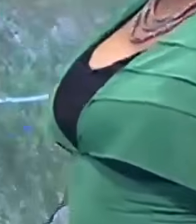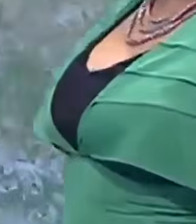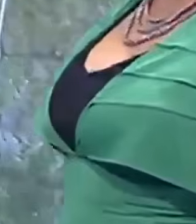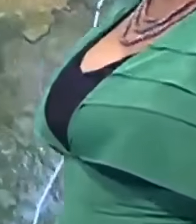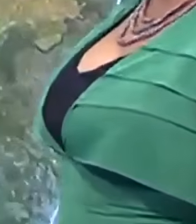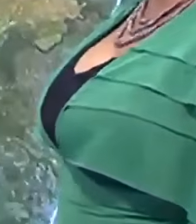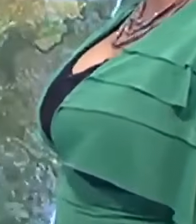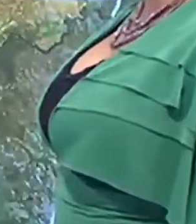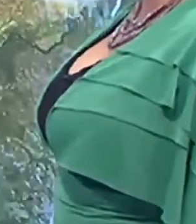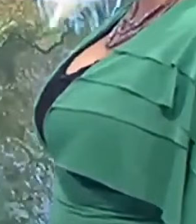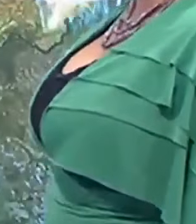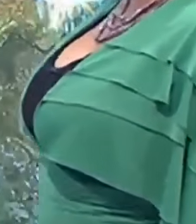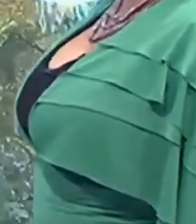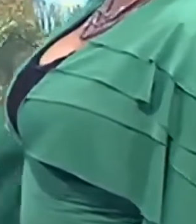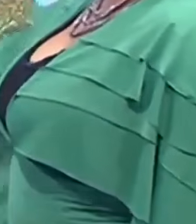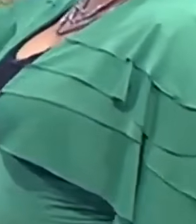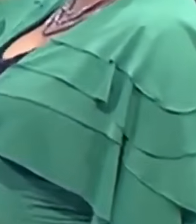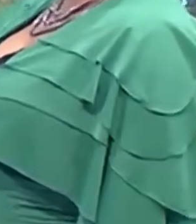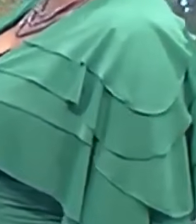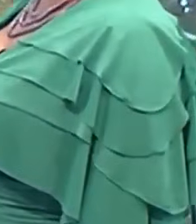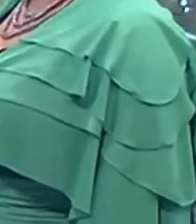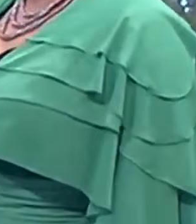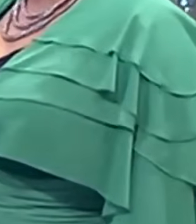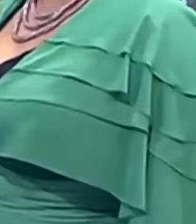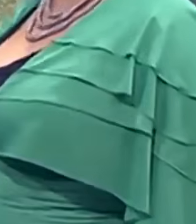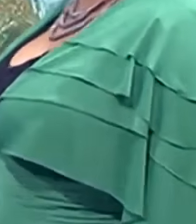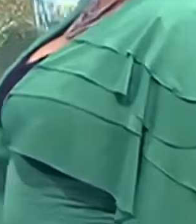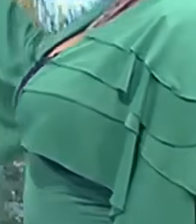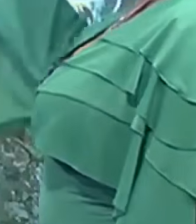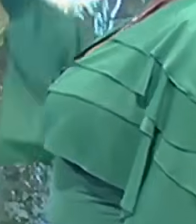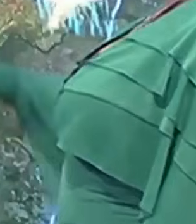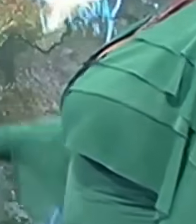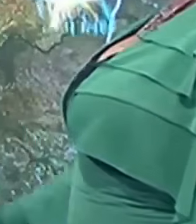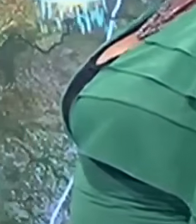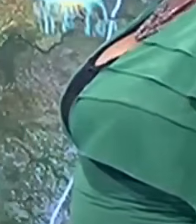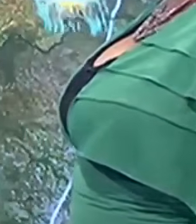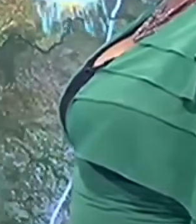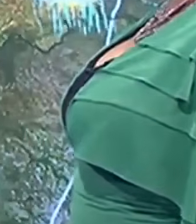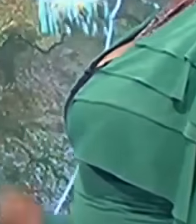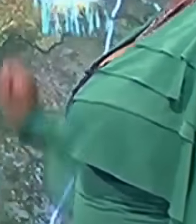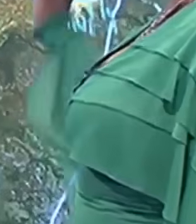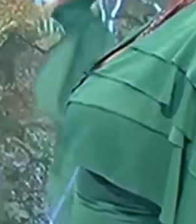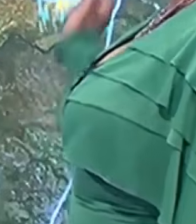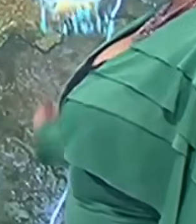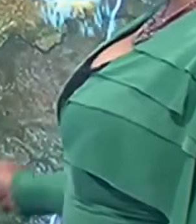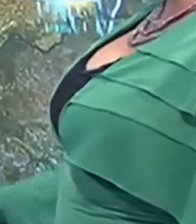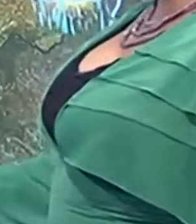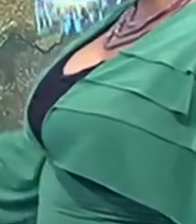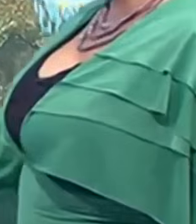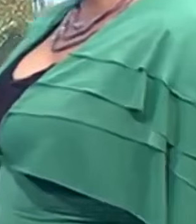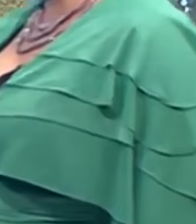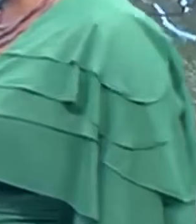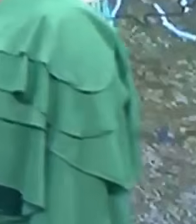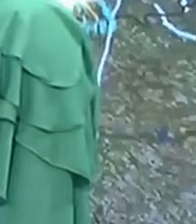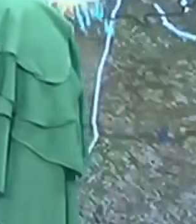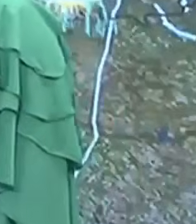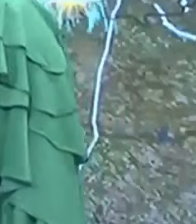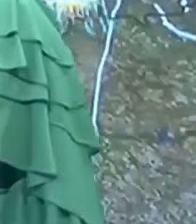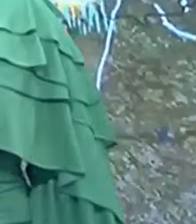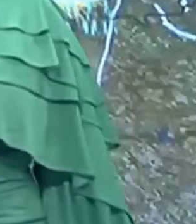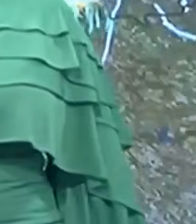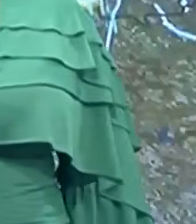go provinceng ya North West go SASA re lebelela Mahikeng ka tše 20 re lebelela wana le Rustenburg le gona ka tše 20 jwale re lebelela